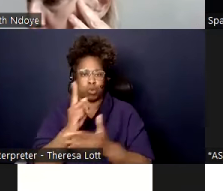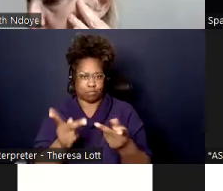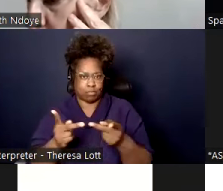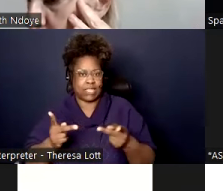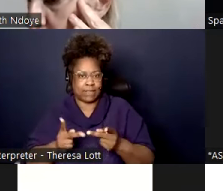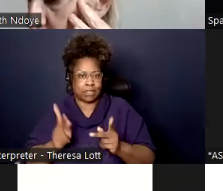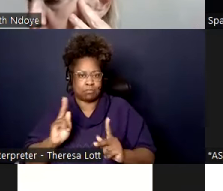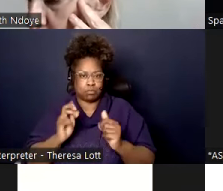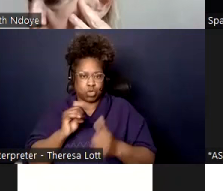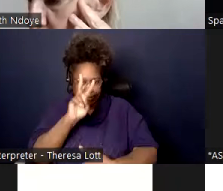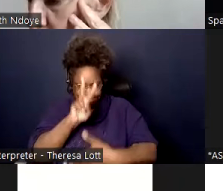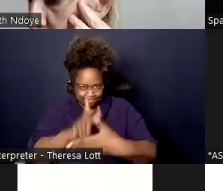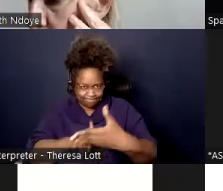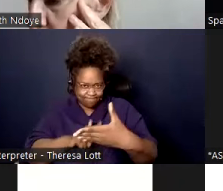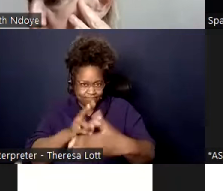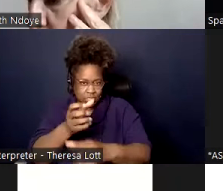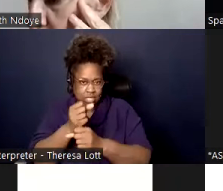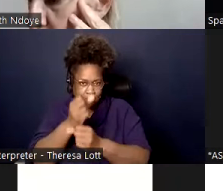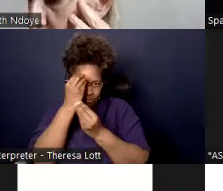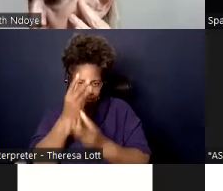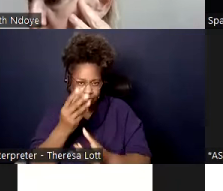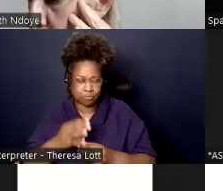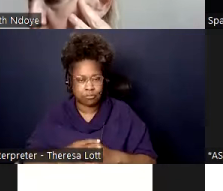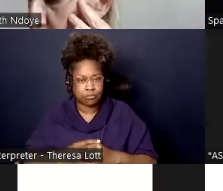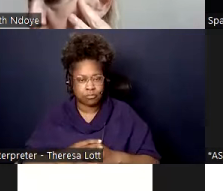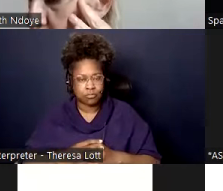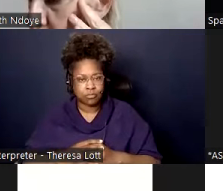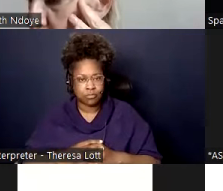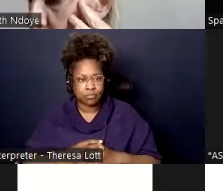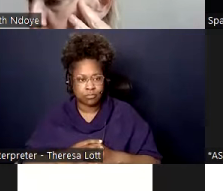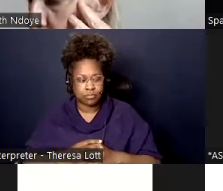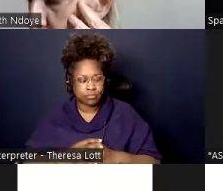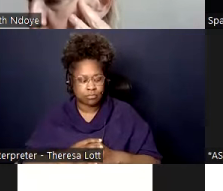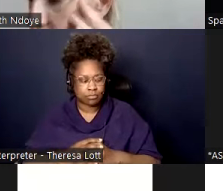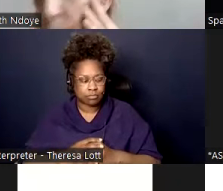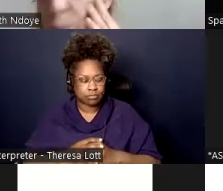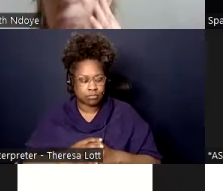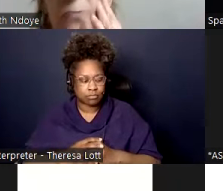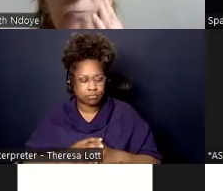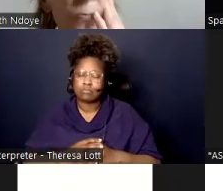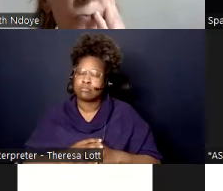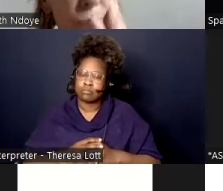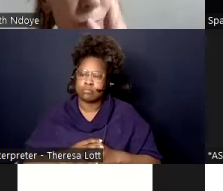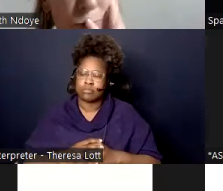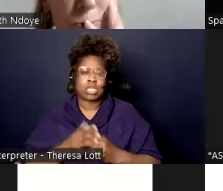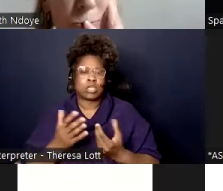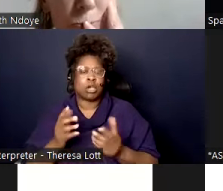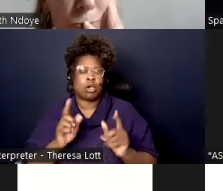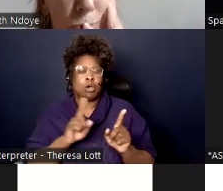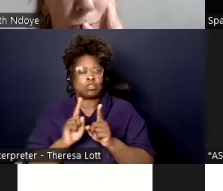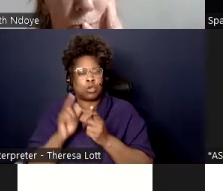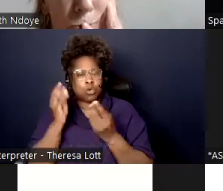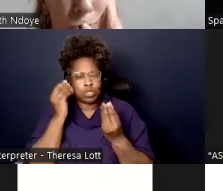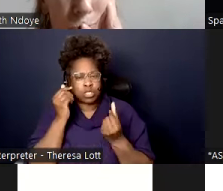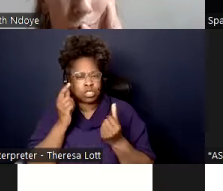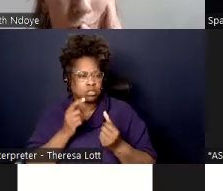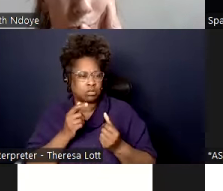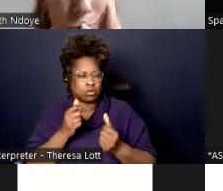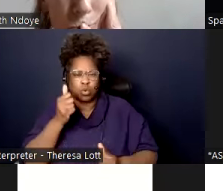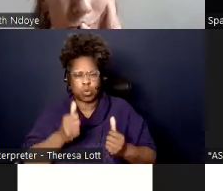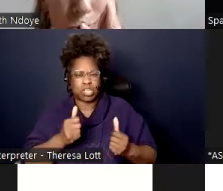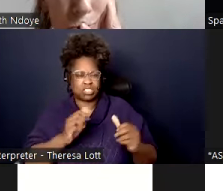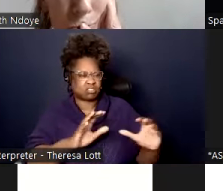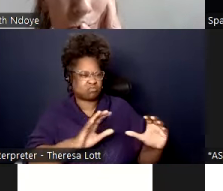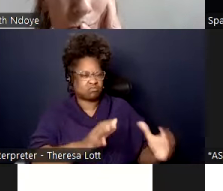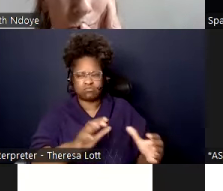be great to, get some input from people in terms of, who are the audiences that we should be trying to reach? What is the sort of